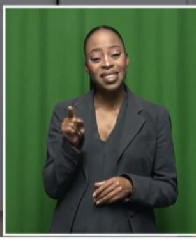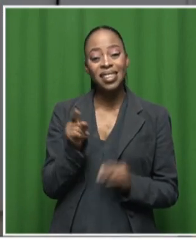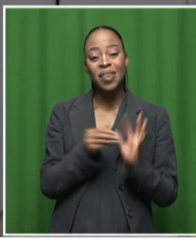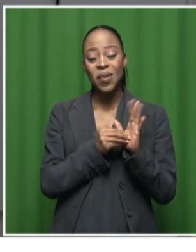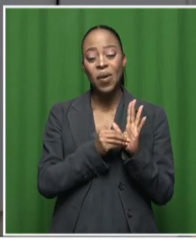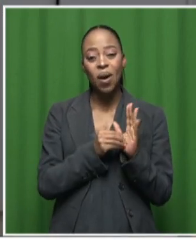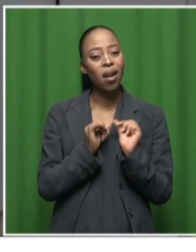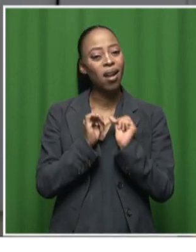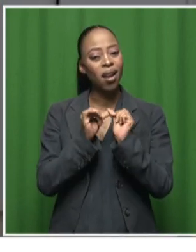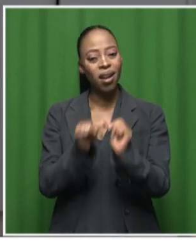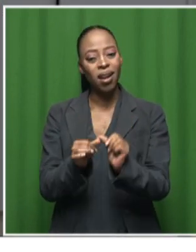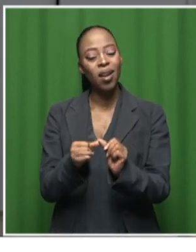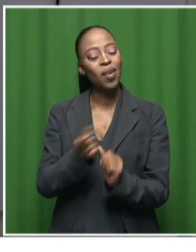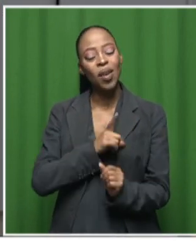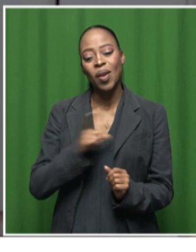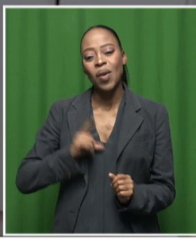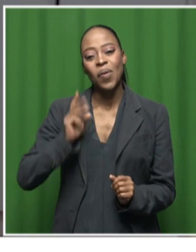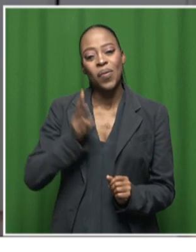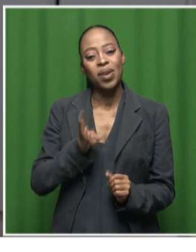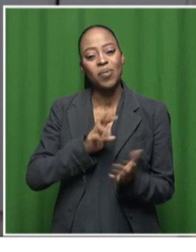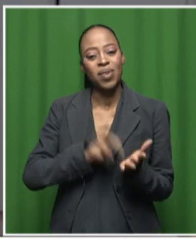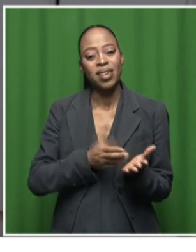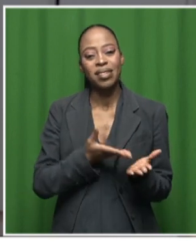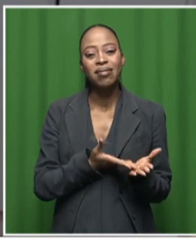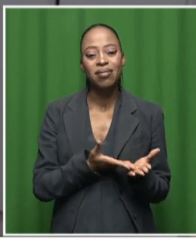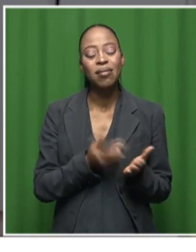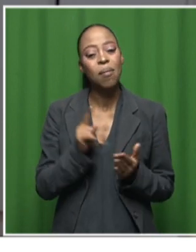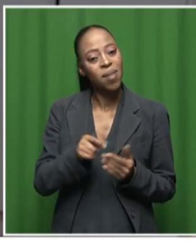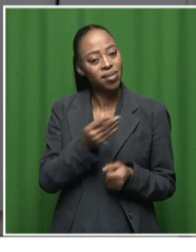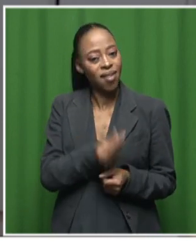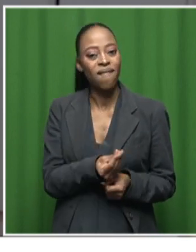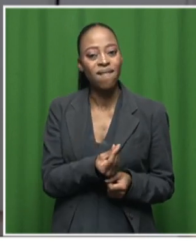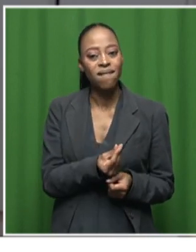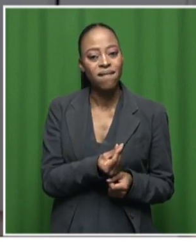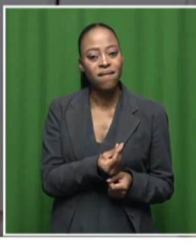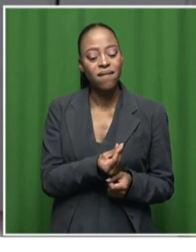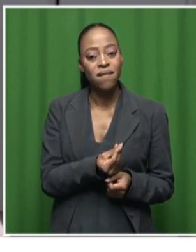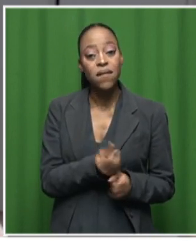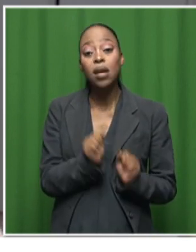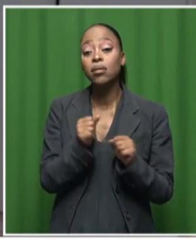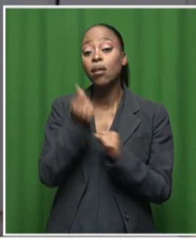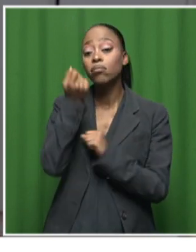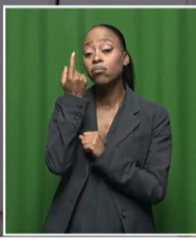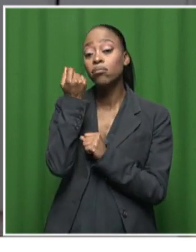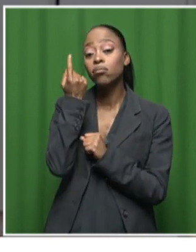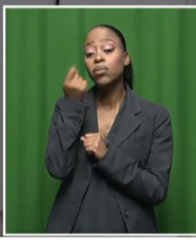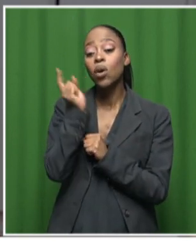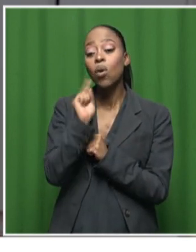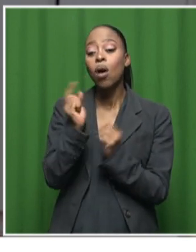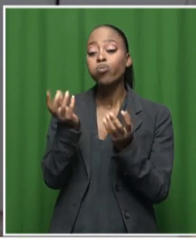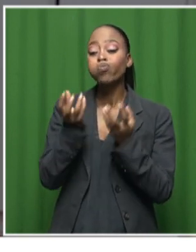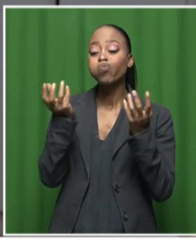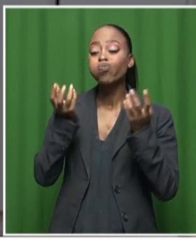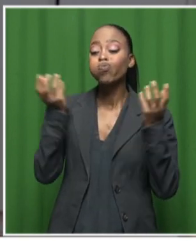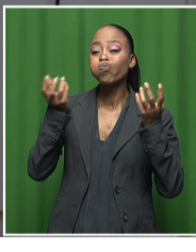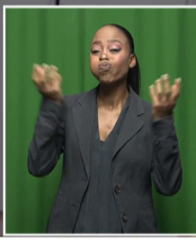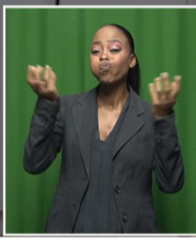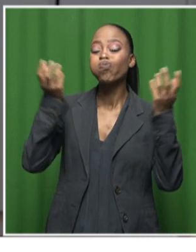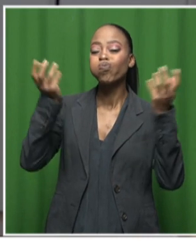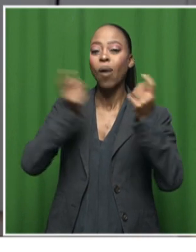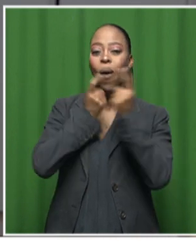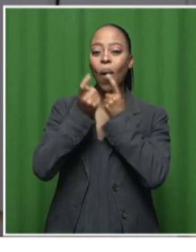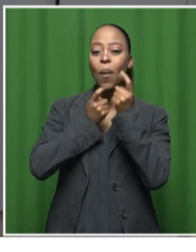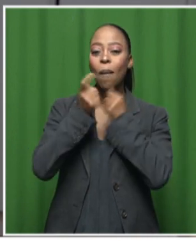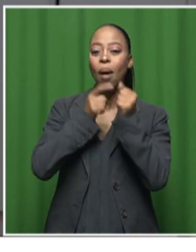a while through necessity. We absolutely have to. And yes, we understand the pollutant aspect of